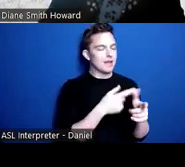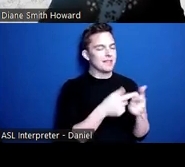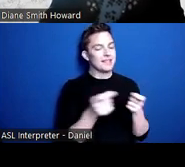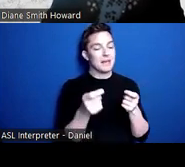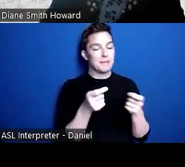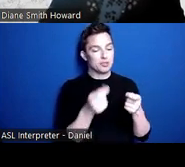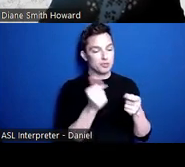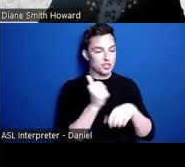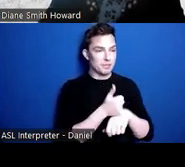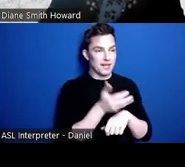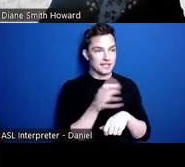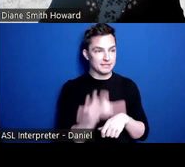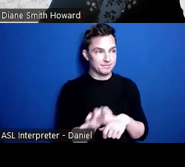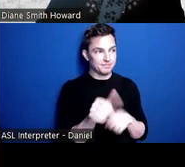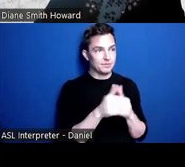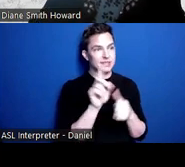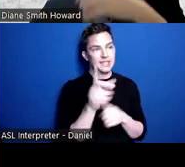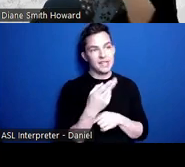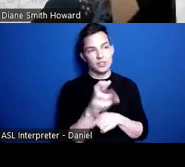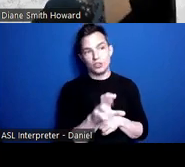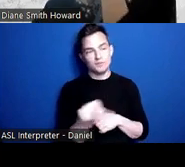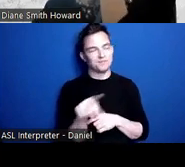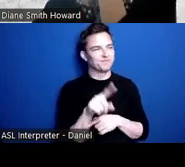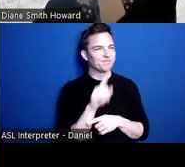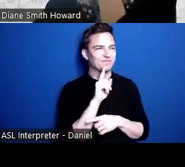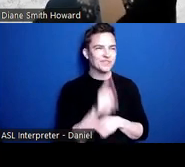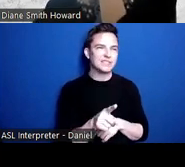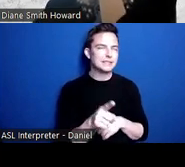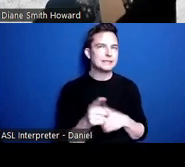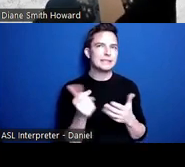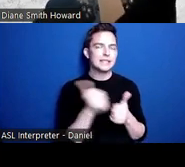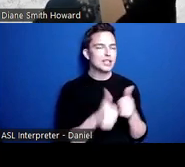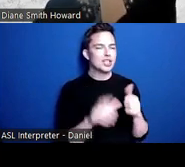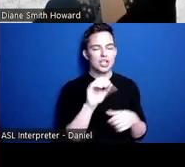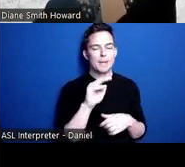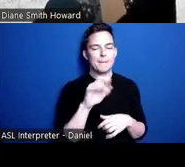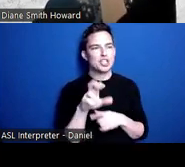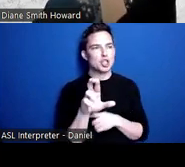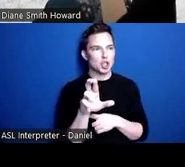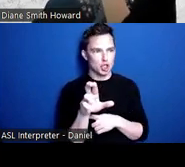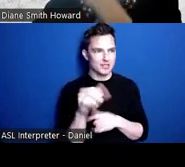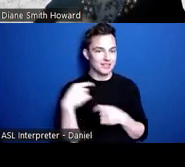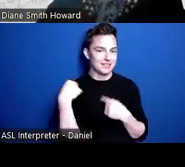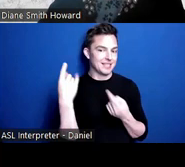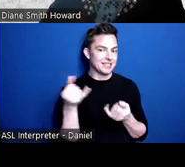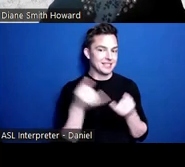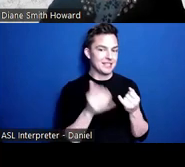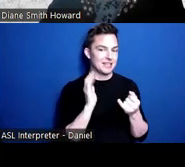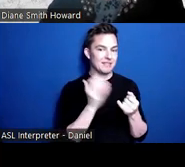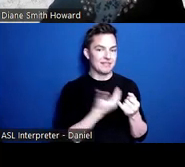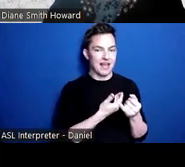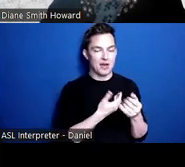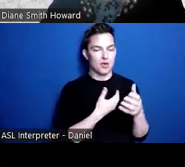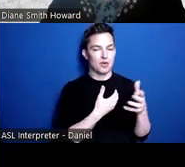place with DHR has just been a very, each commissioner since the end of RC. It's just been very,